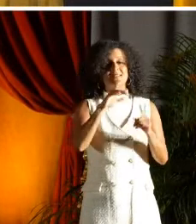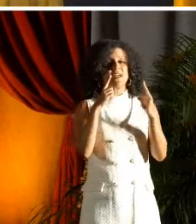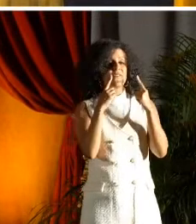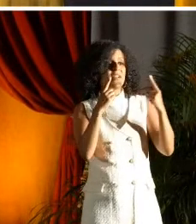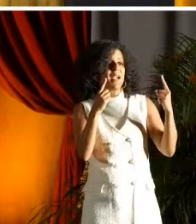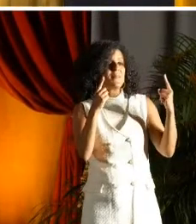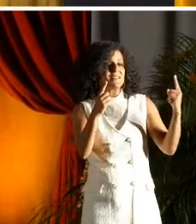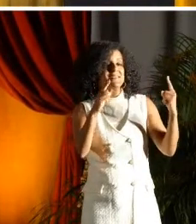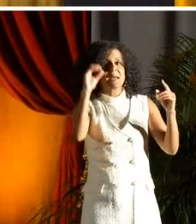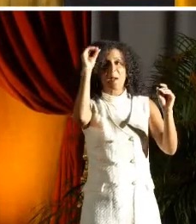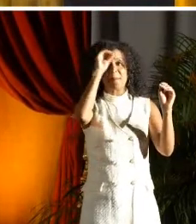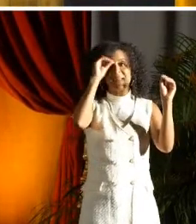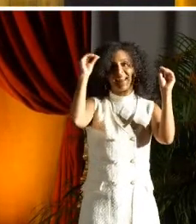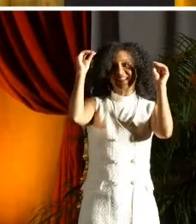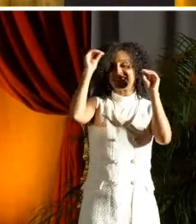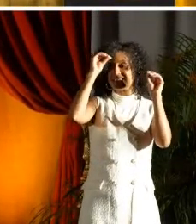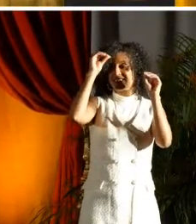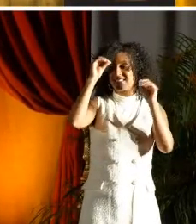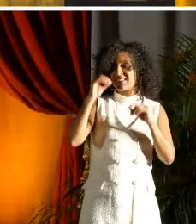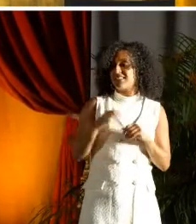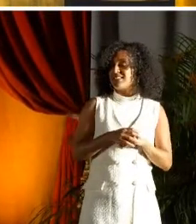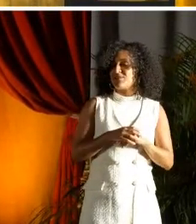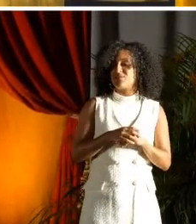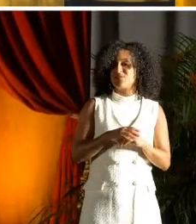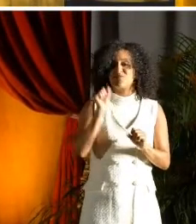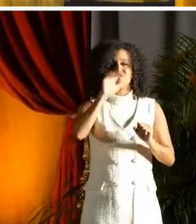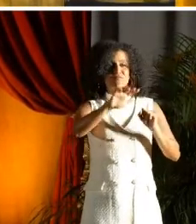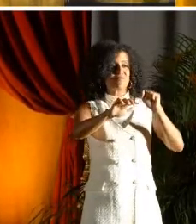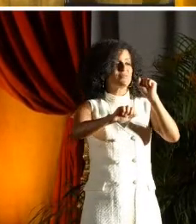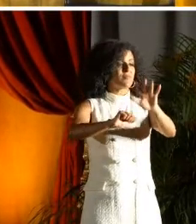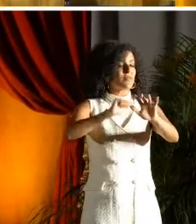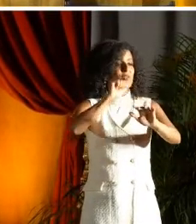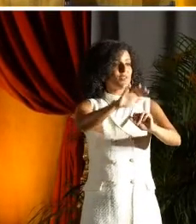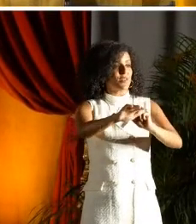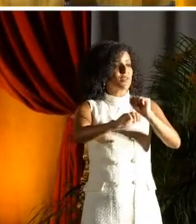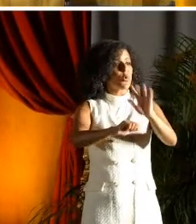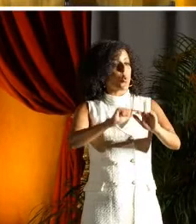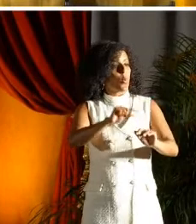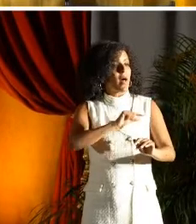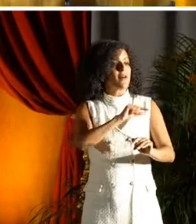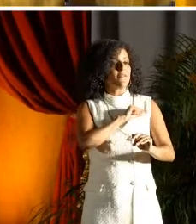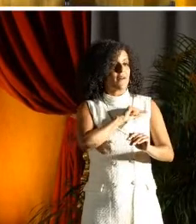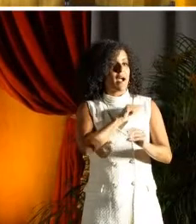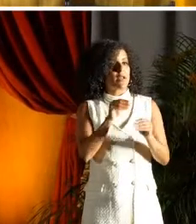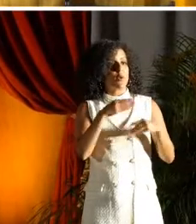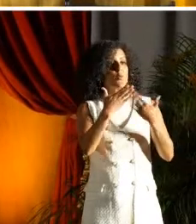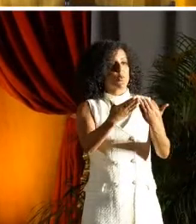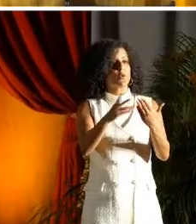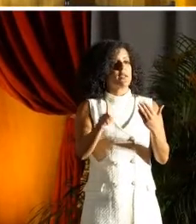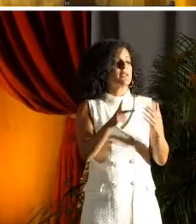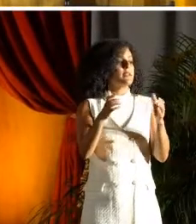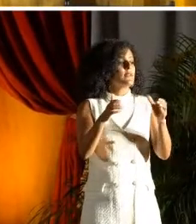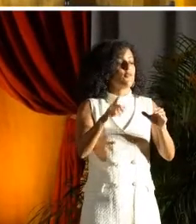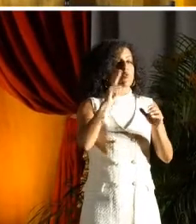famous opinion trashing qualified immunity for police officers.